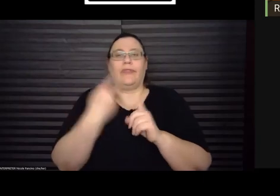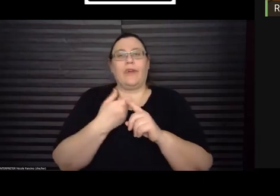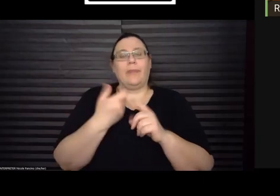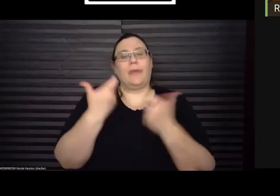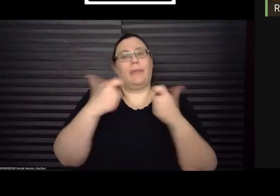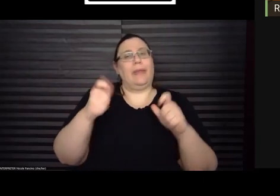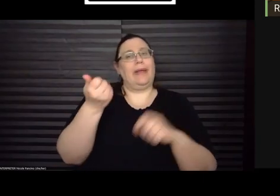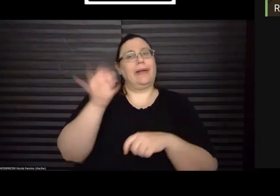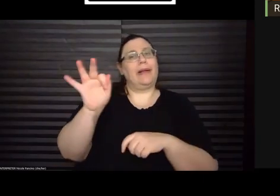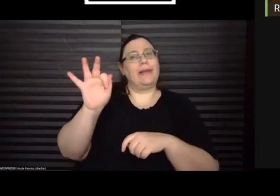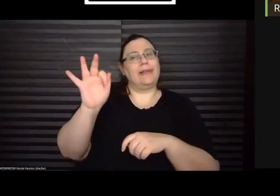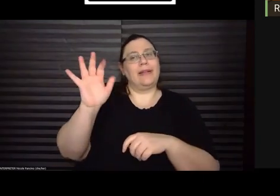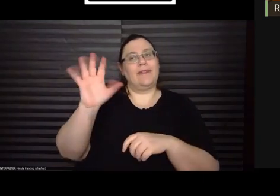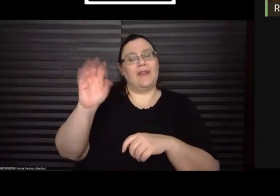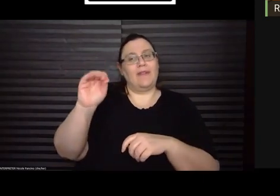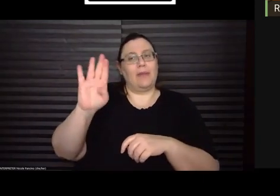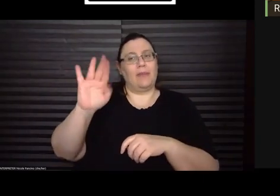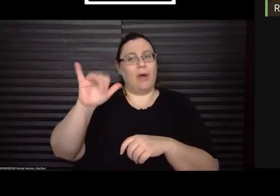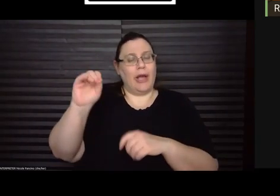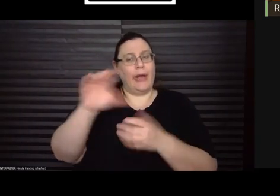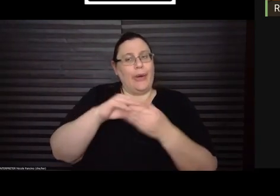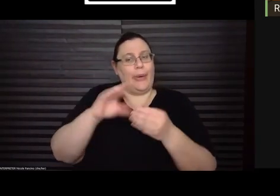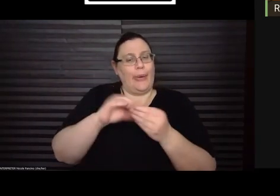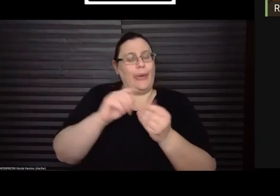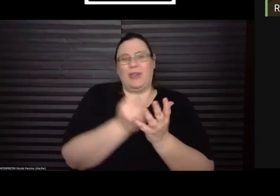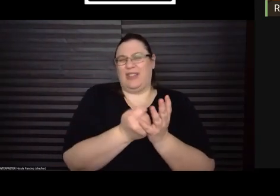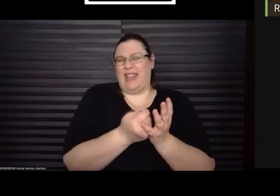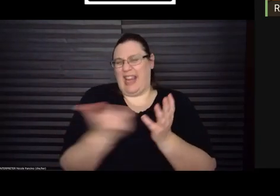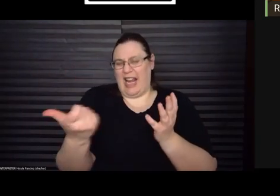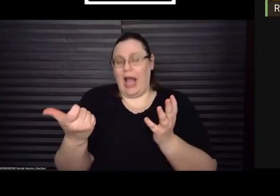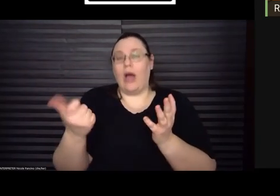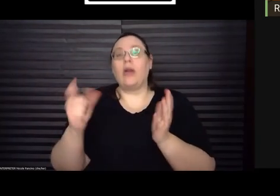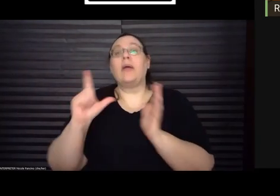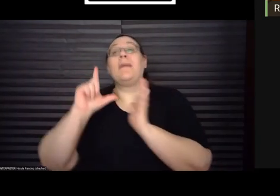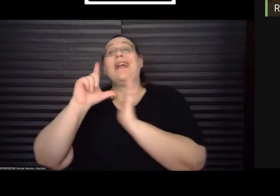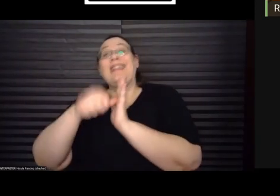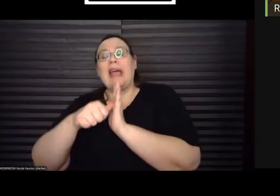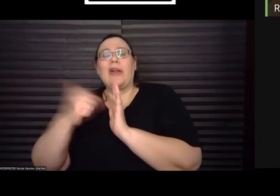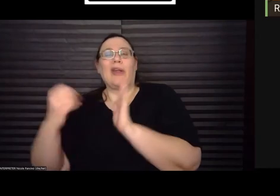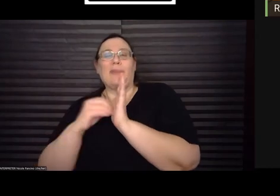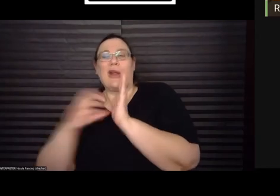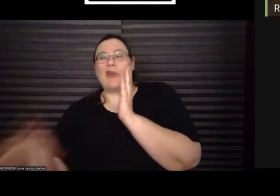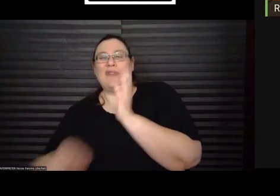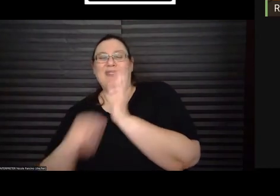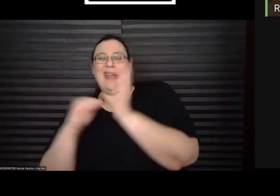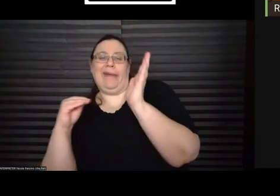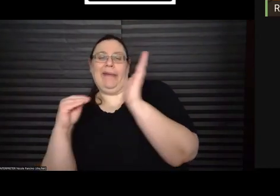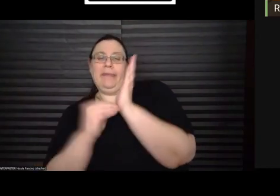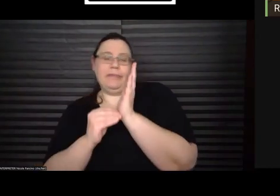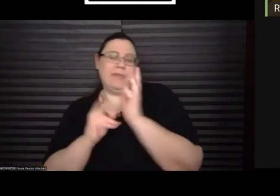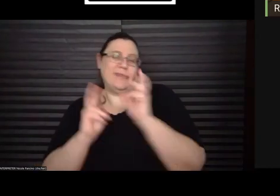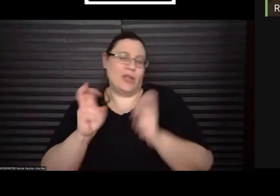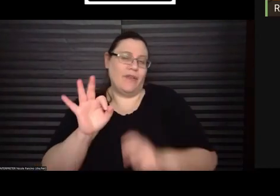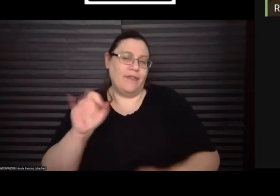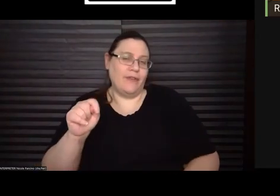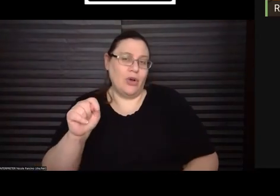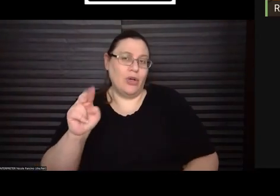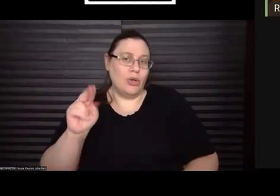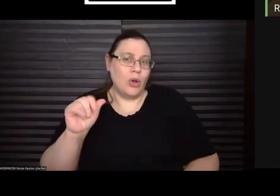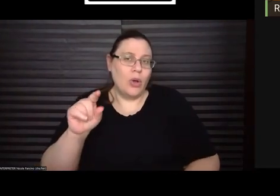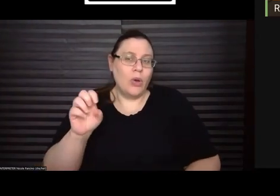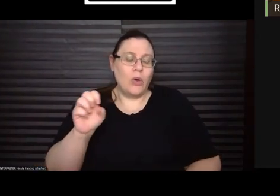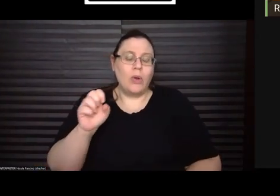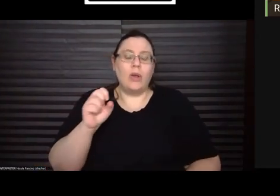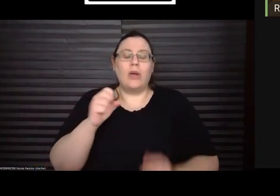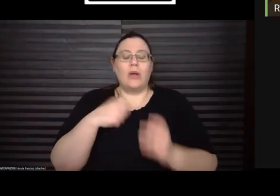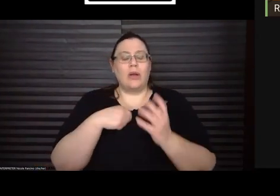seminal 1950 biography, although later like a paragraph is put in a footnote. And I